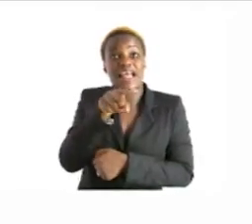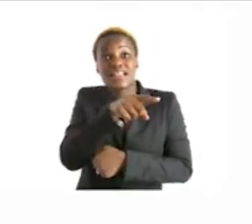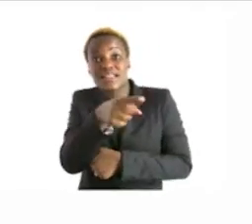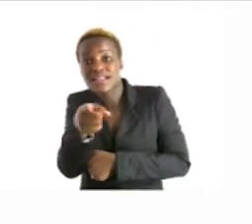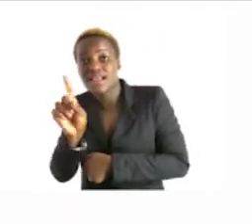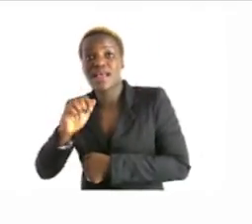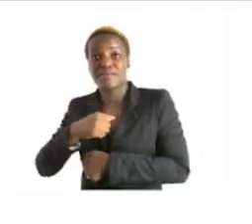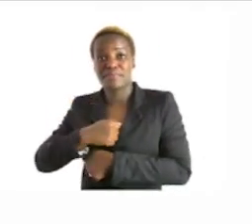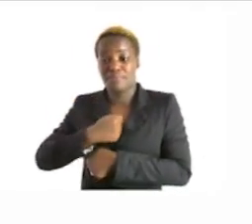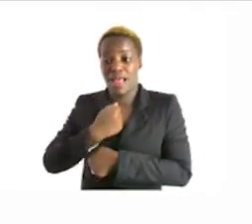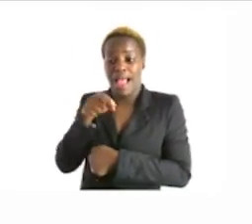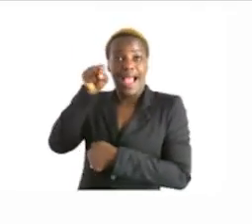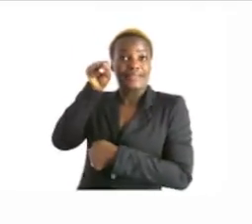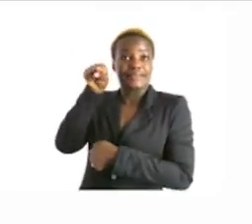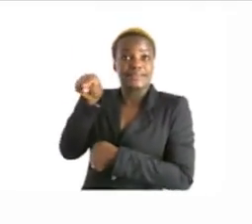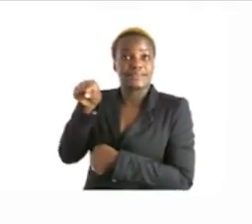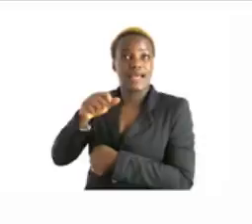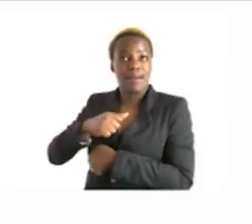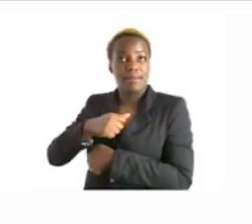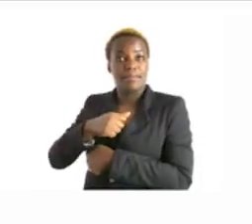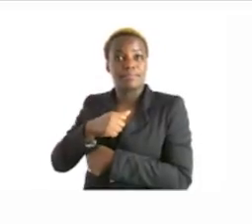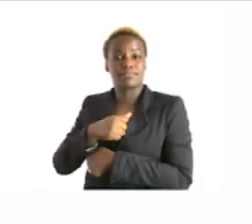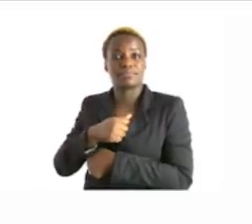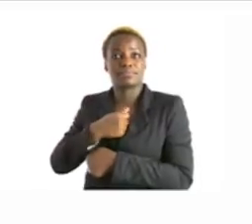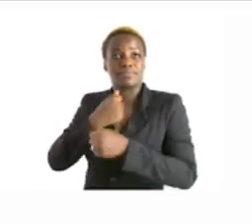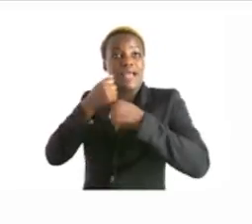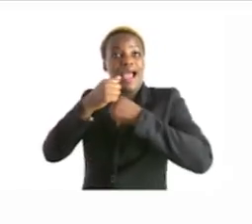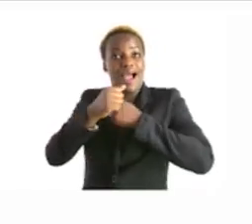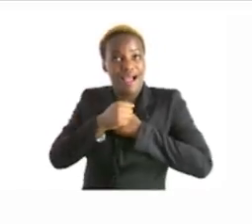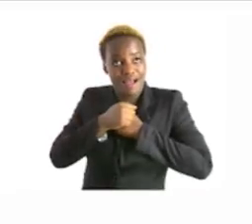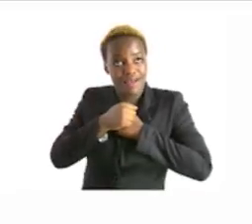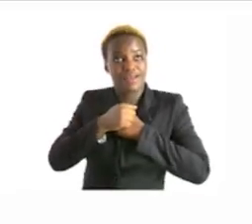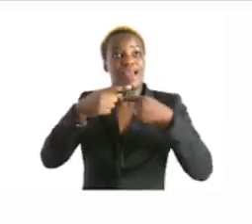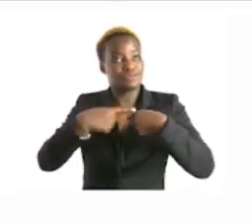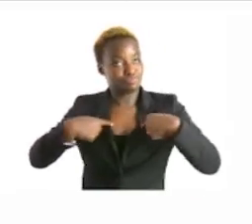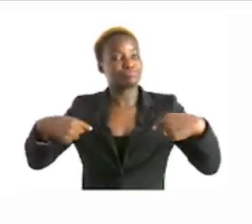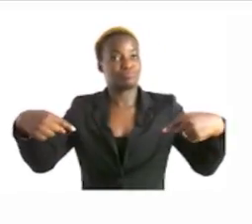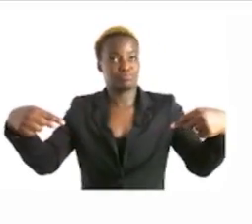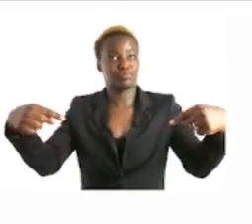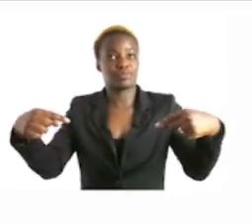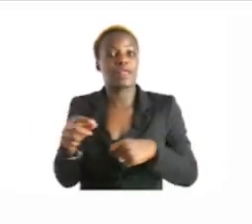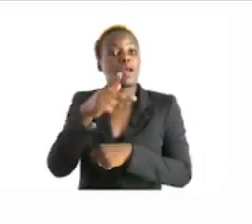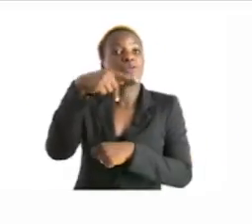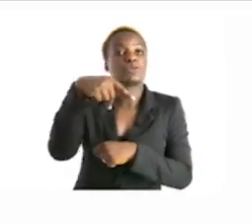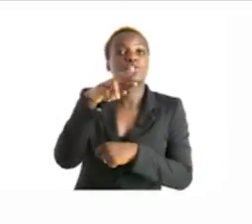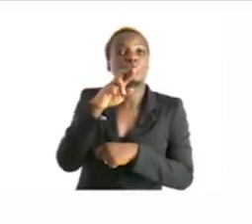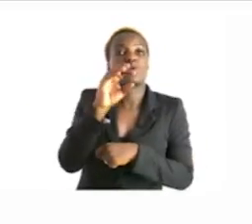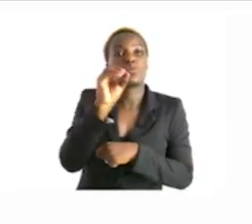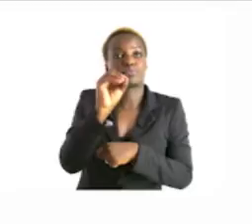may my pardon me our and we those are all pronouns